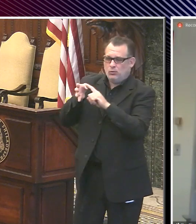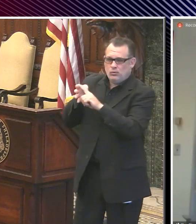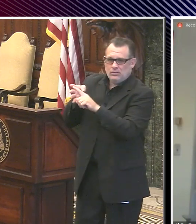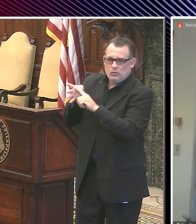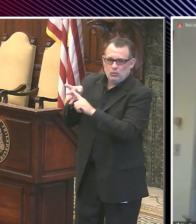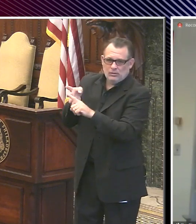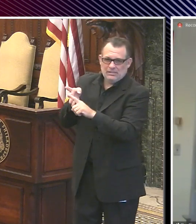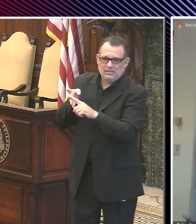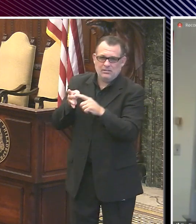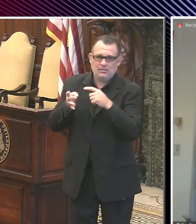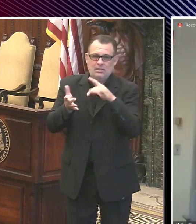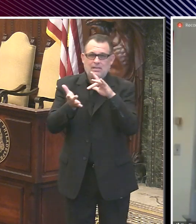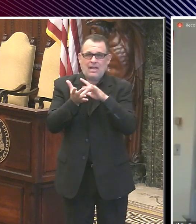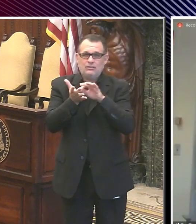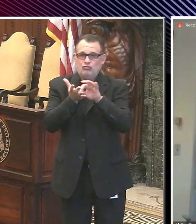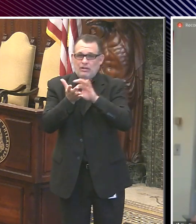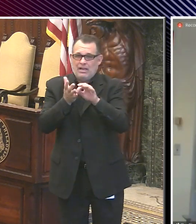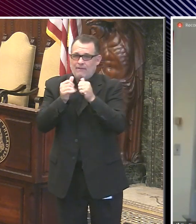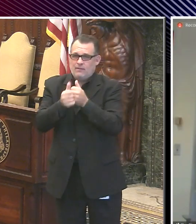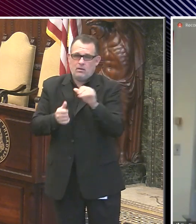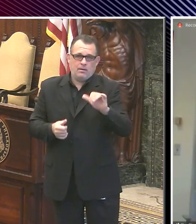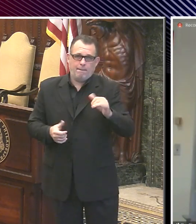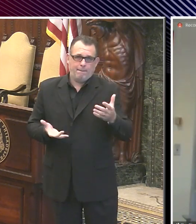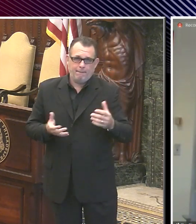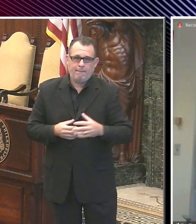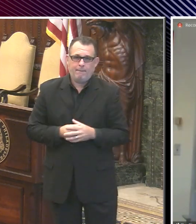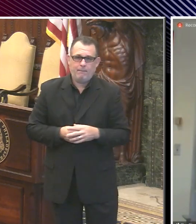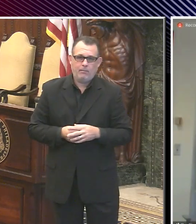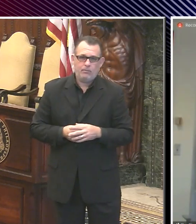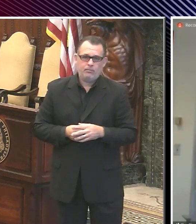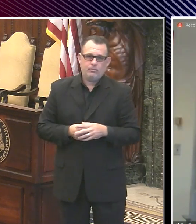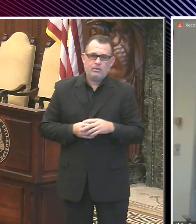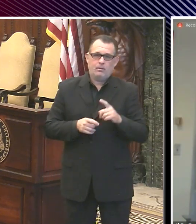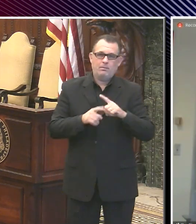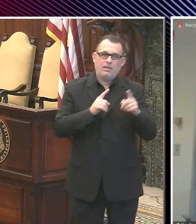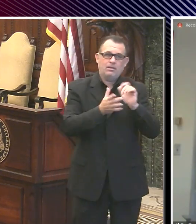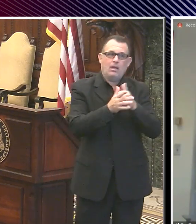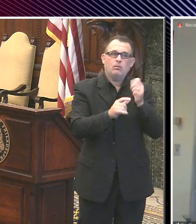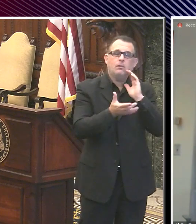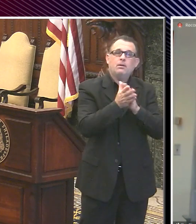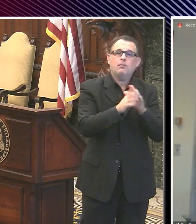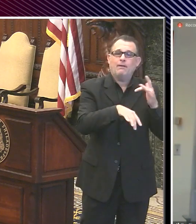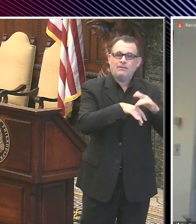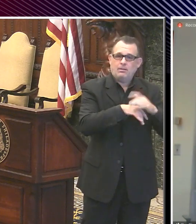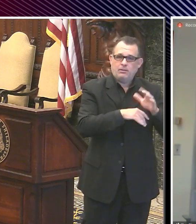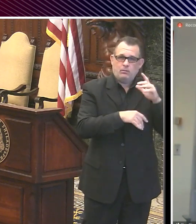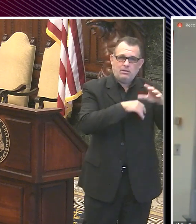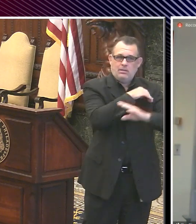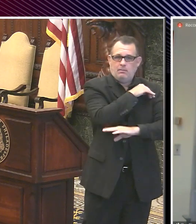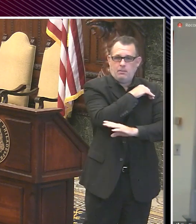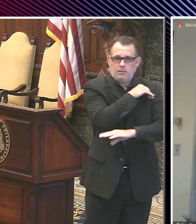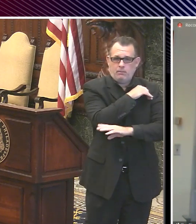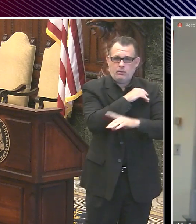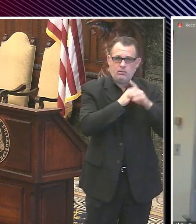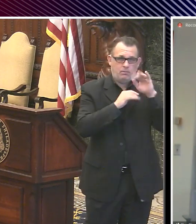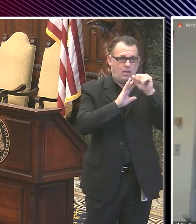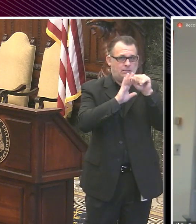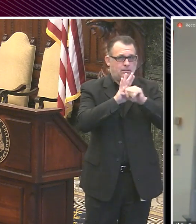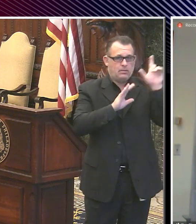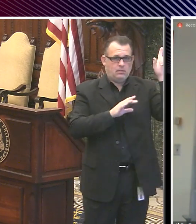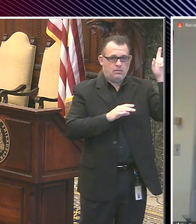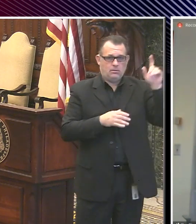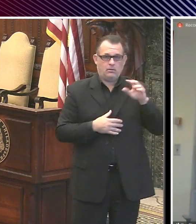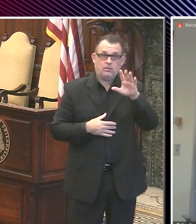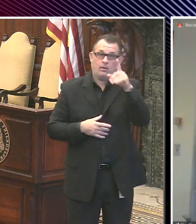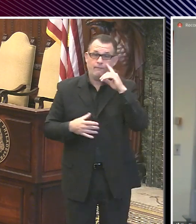tracing if a case is found on someone who had eaten at a restaurant. So those are the things we're allowing to reopen. For now,